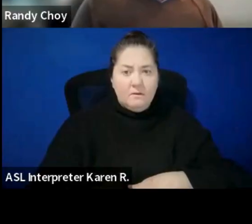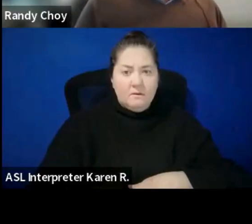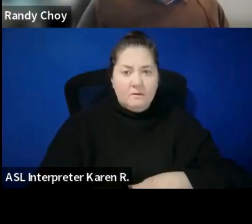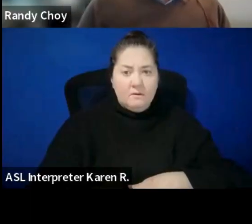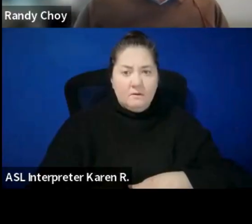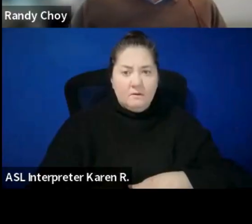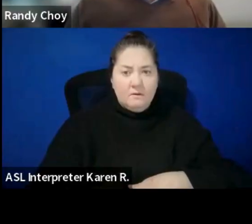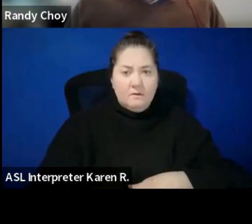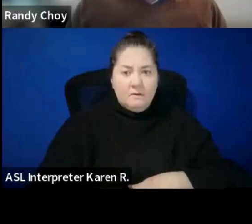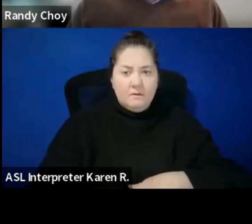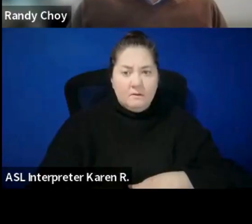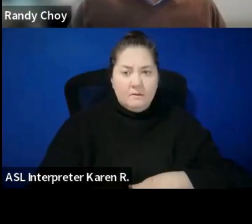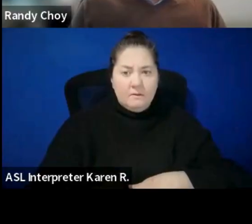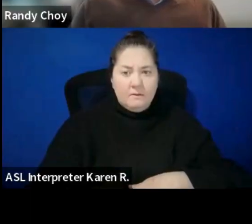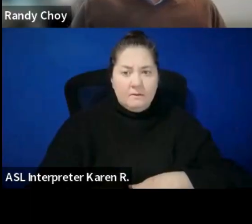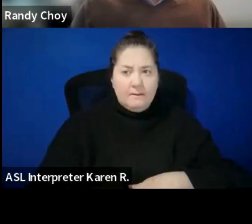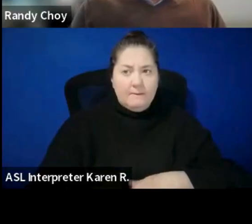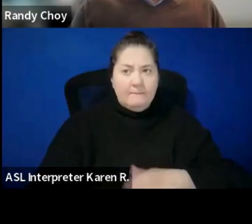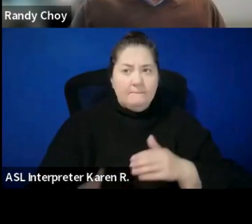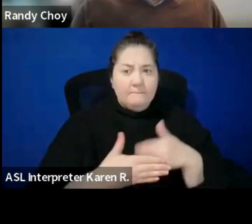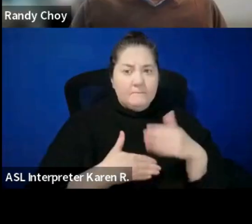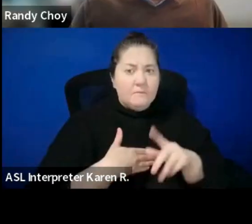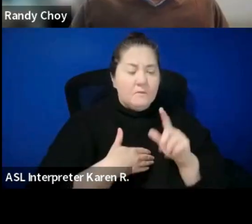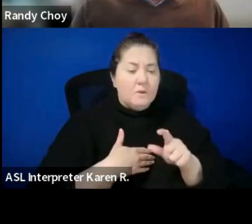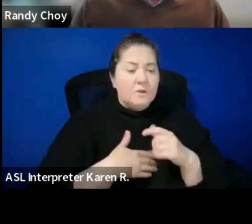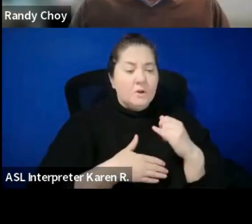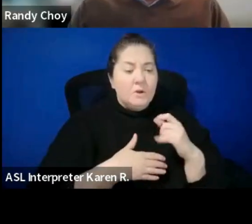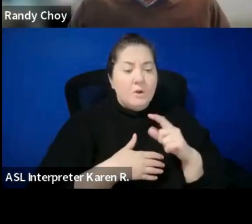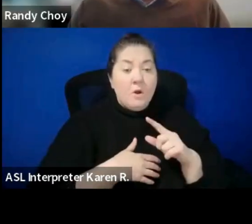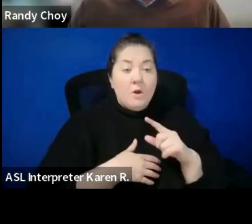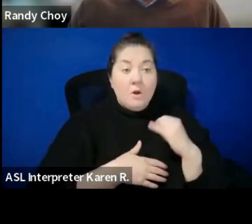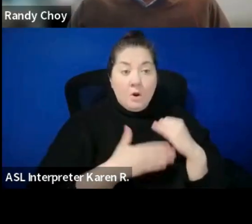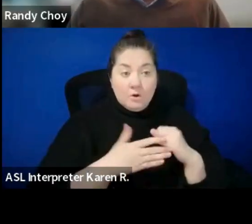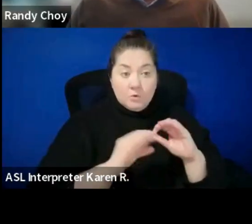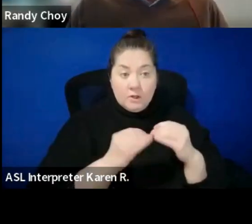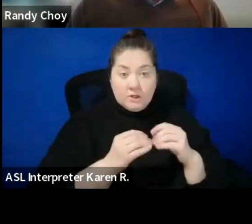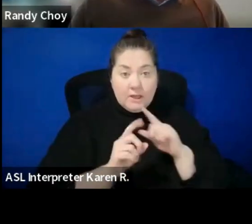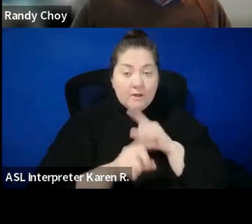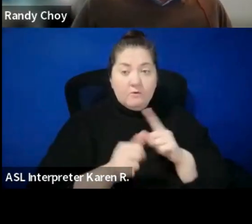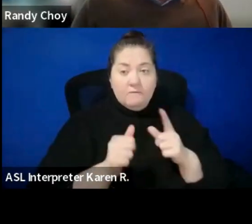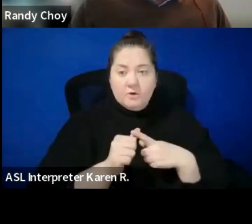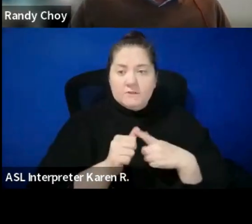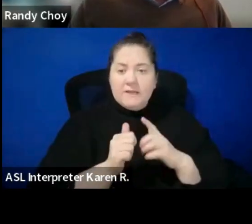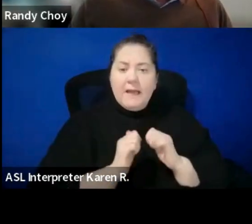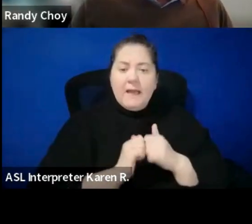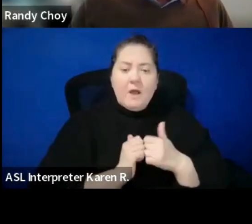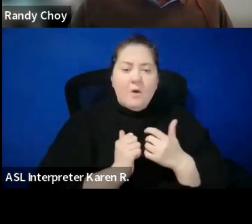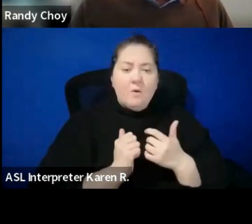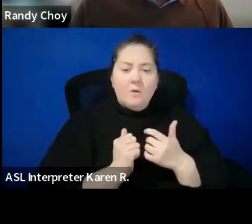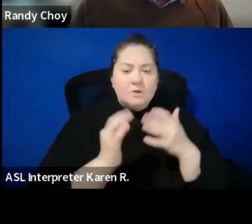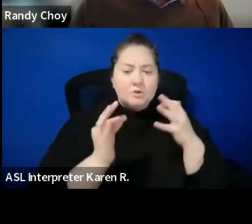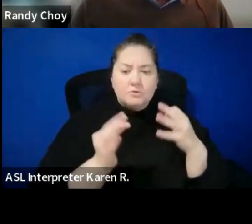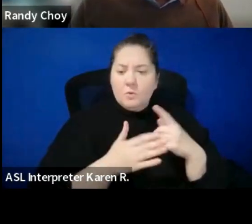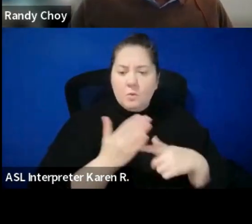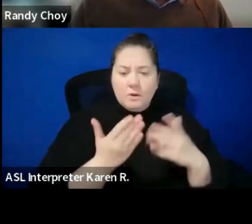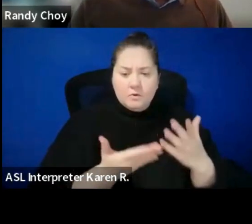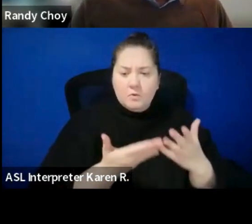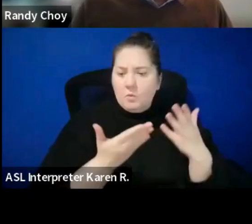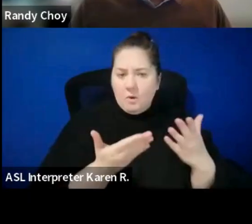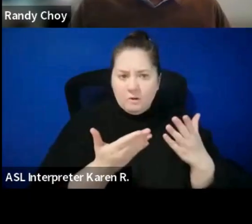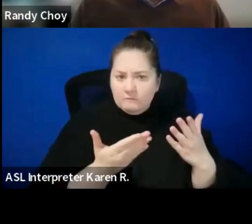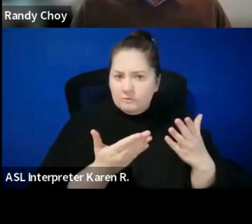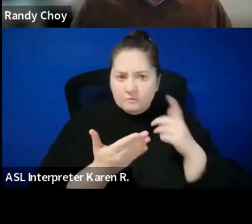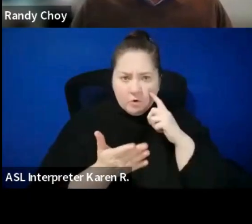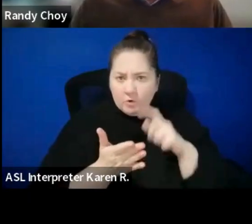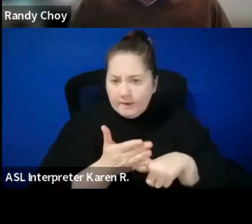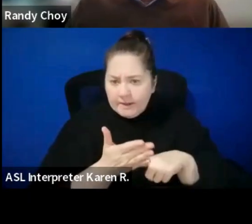with our arts organizations answering this one first. How do you determine what to offer in terms of recognition